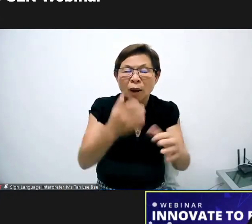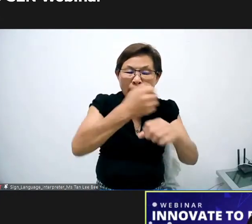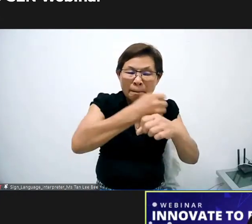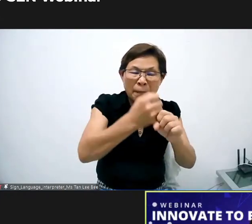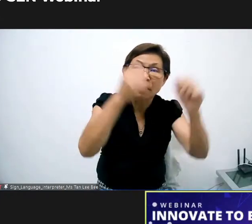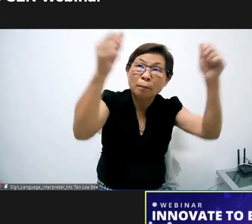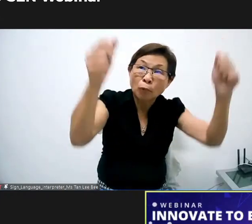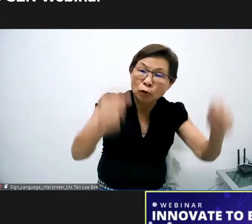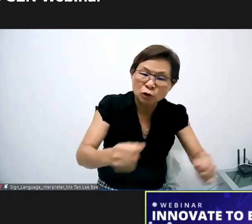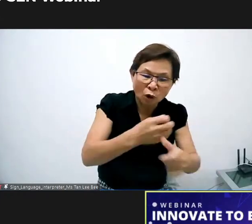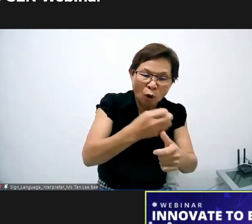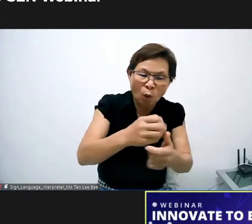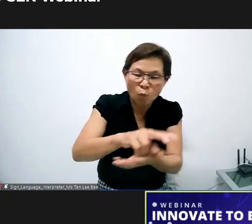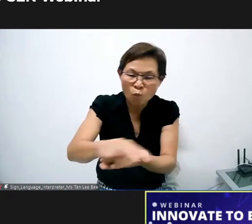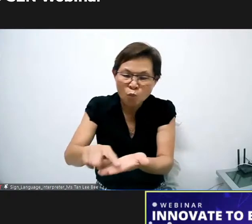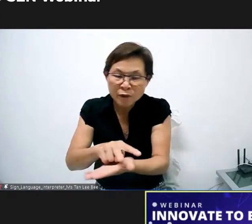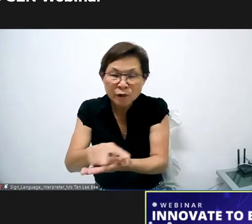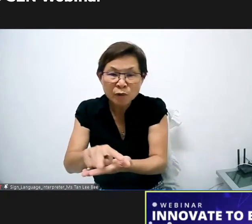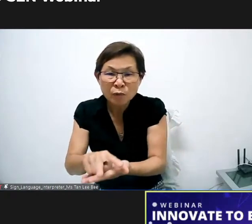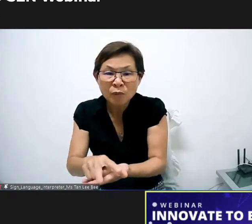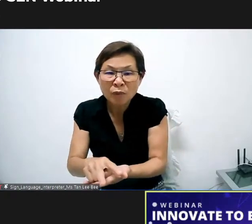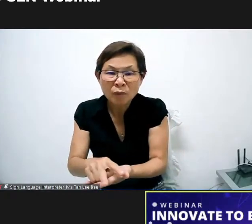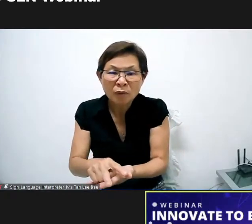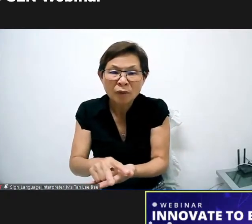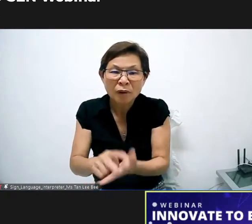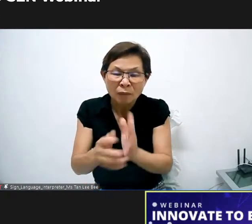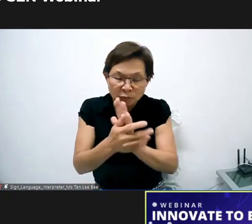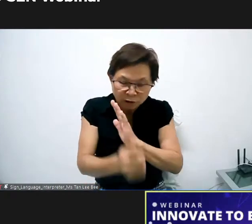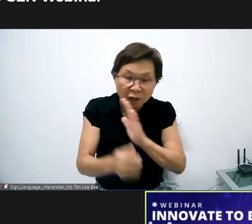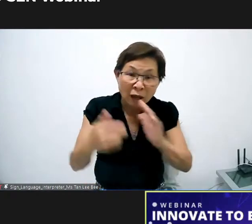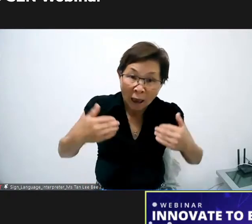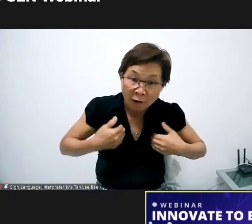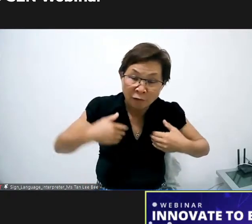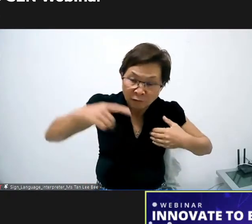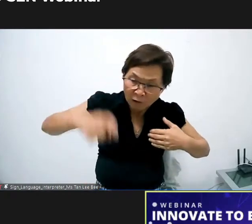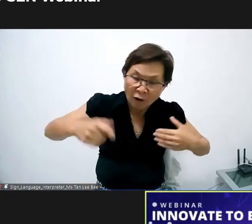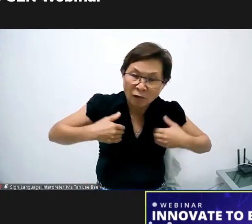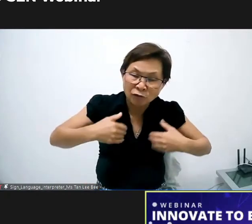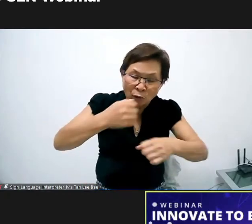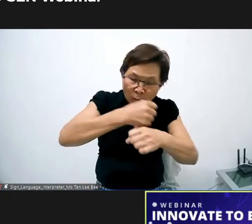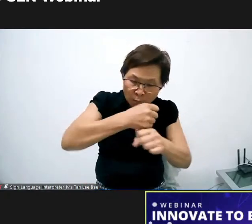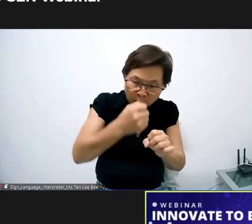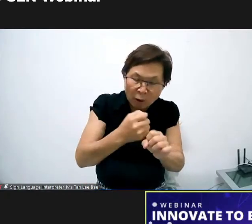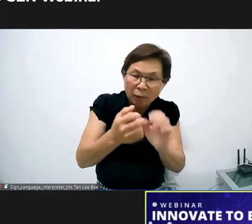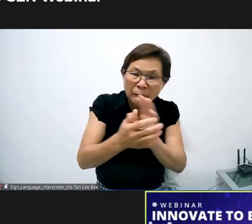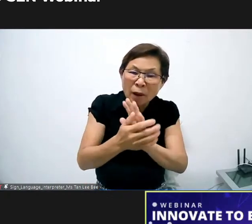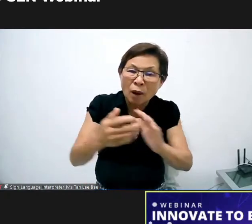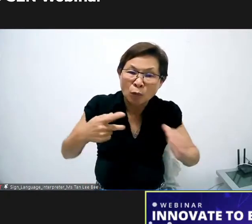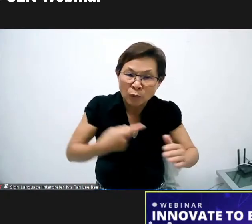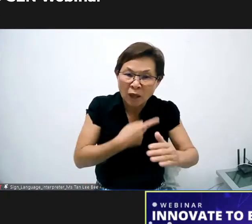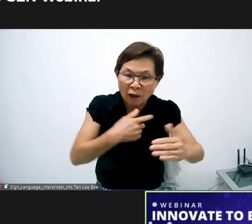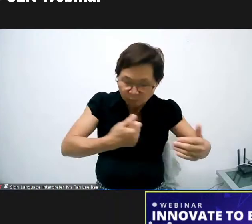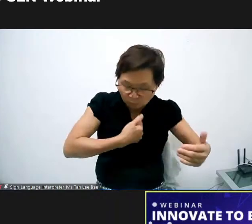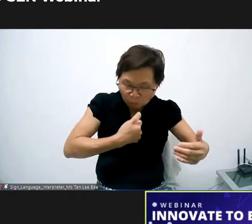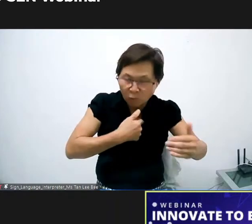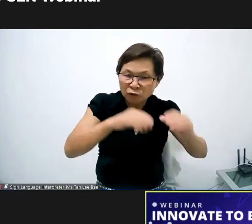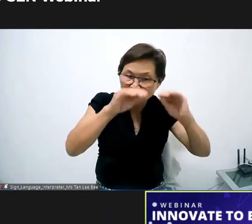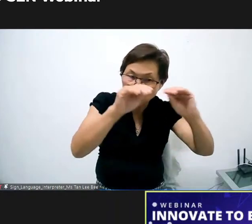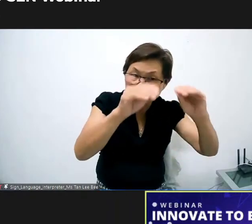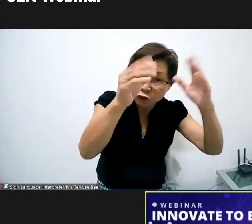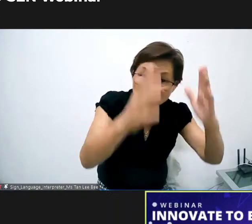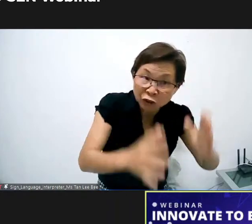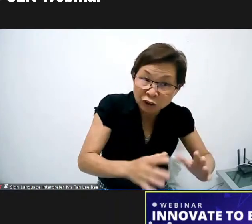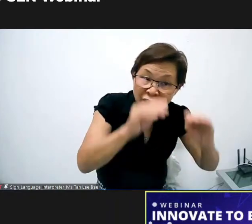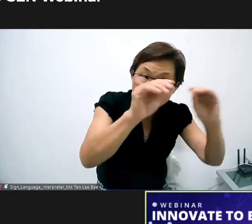build a video, awareness video. If it involves a skill, we have to develop our talent. We have to teach our teachers on